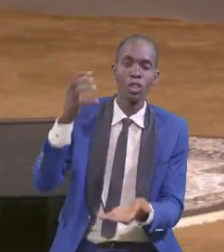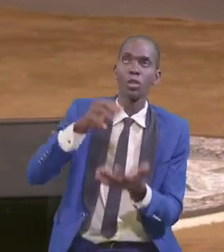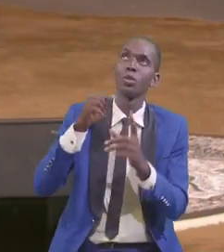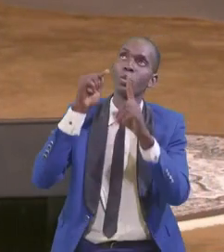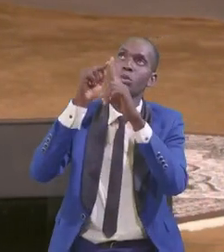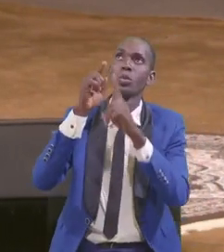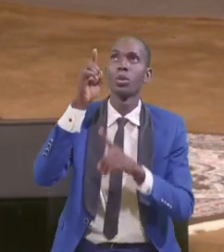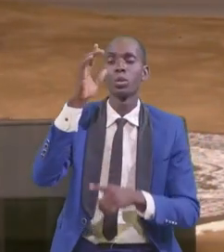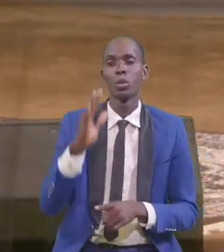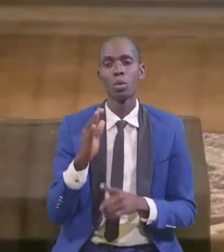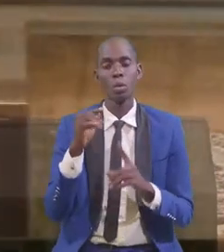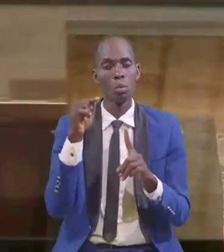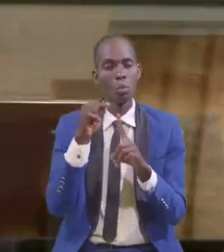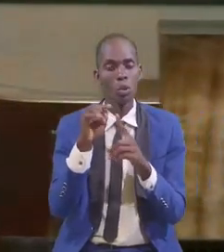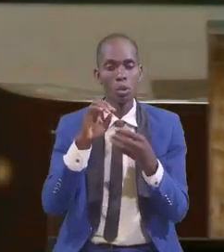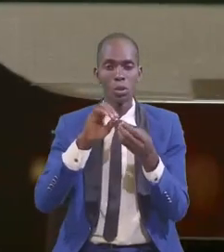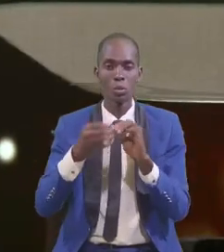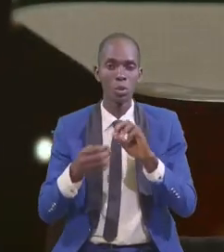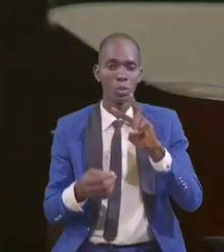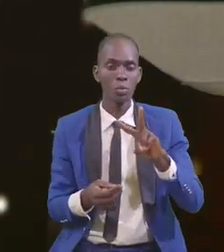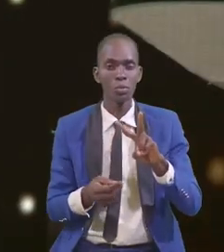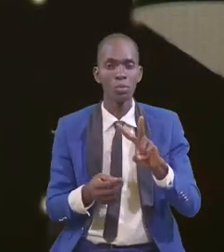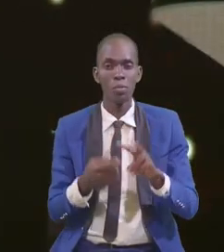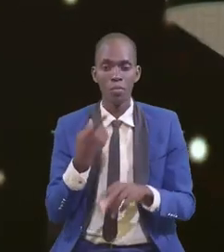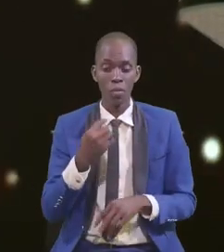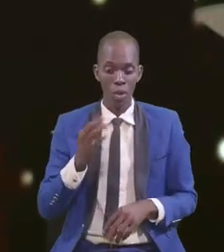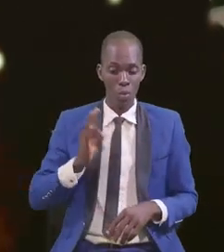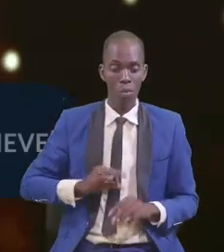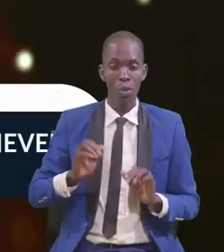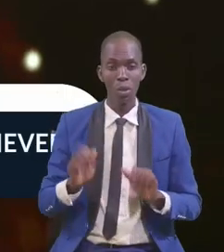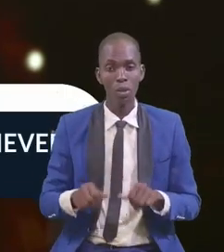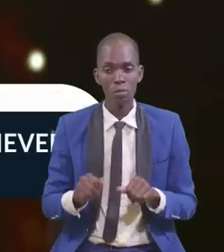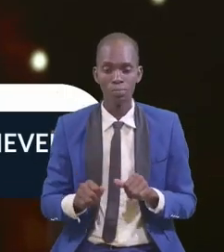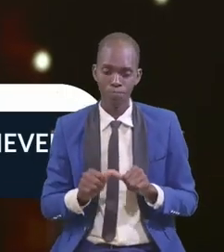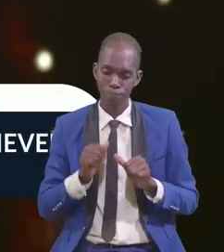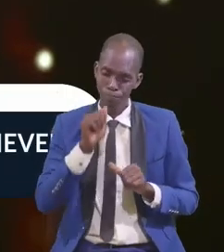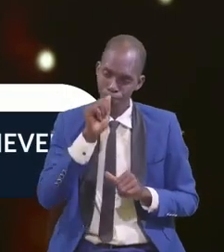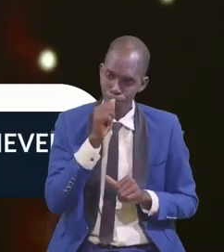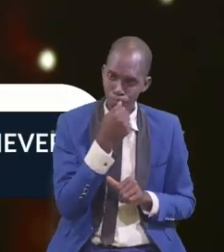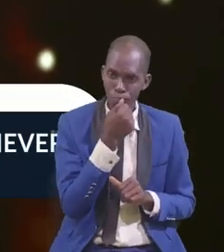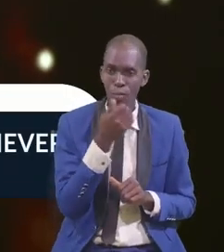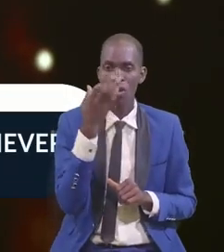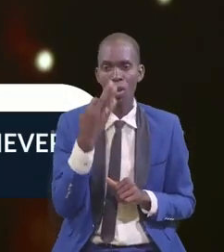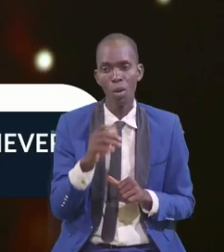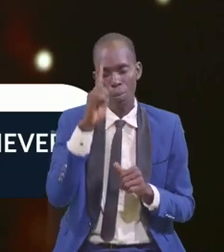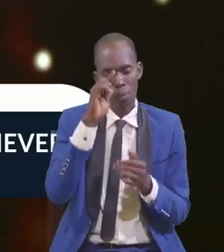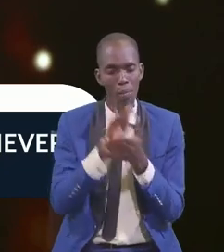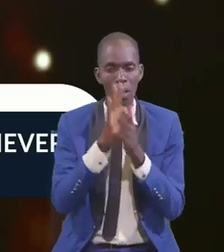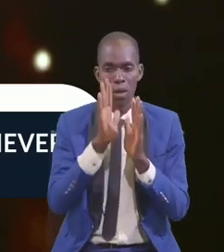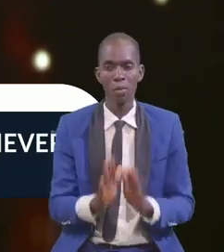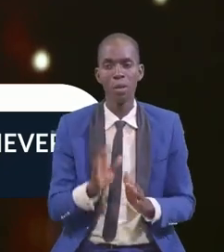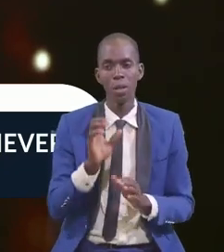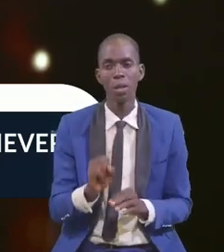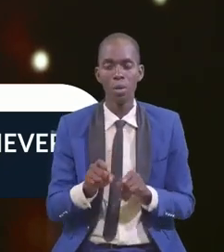number two here. Point number two, the profitable perseverance of believers